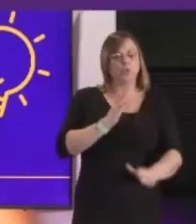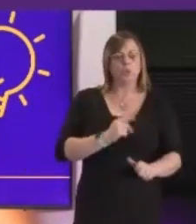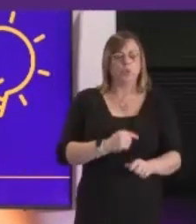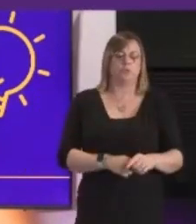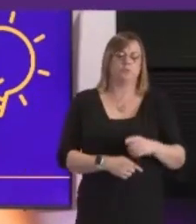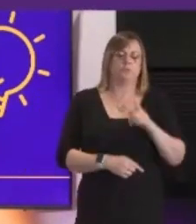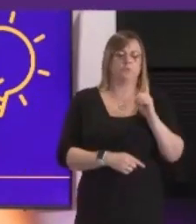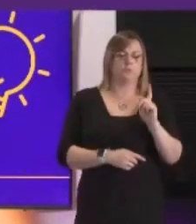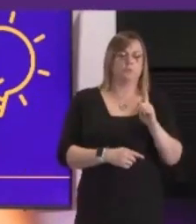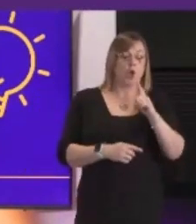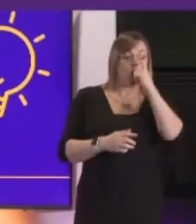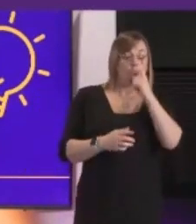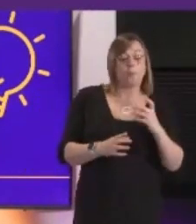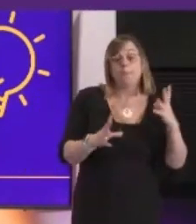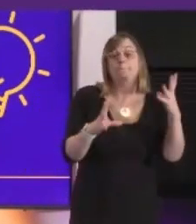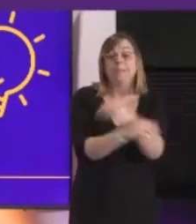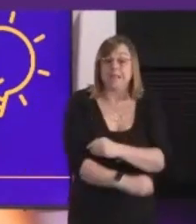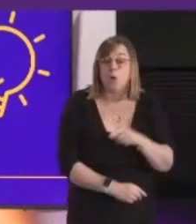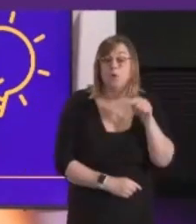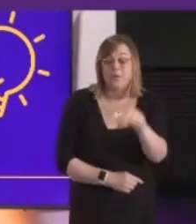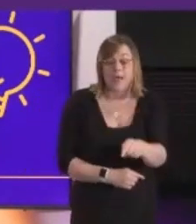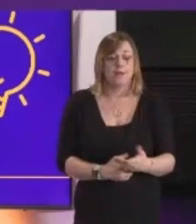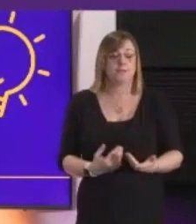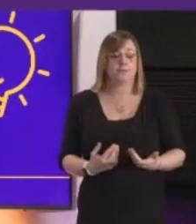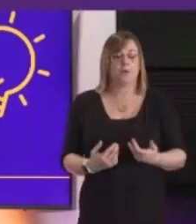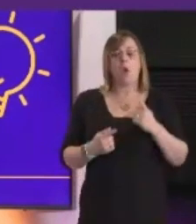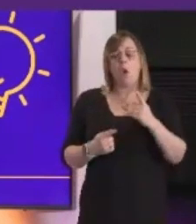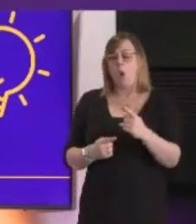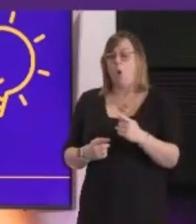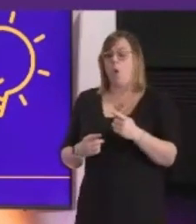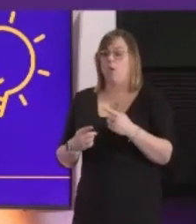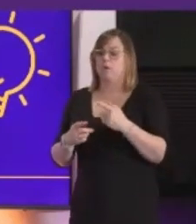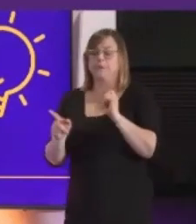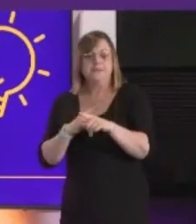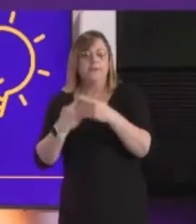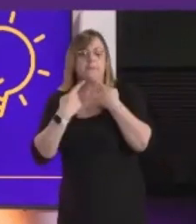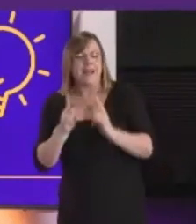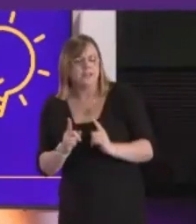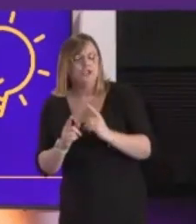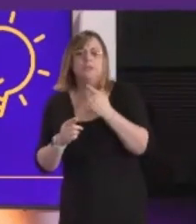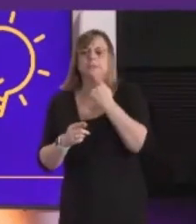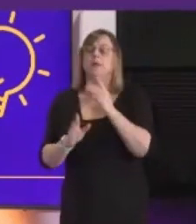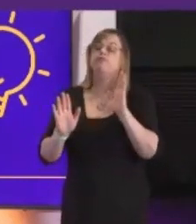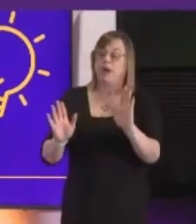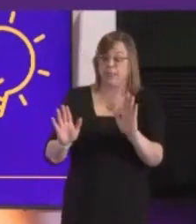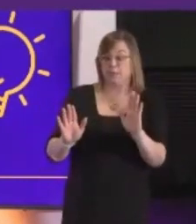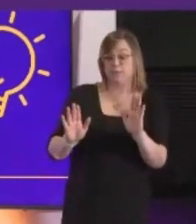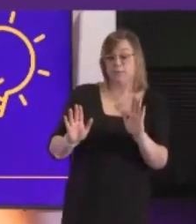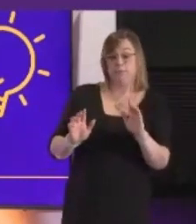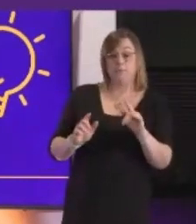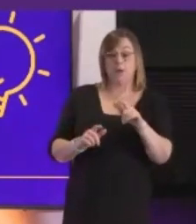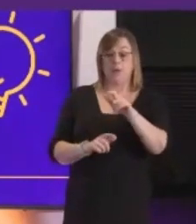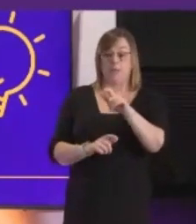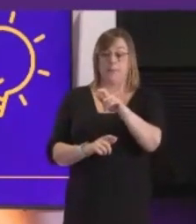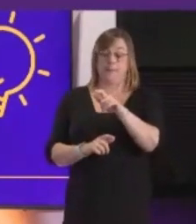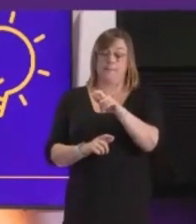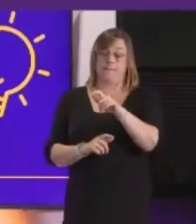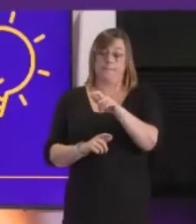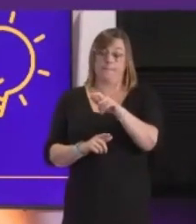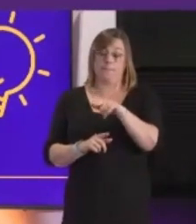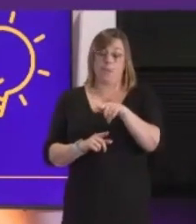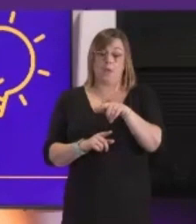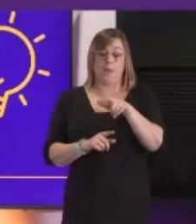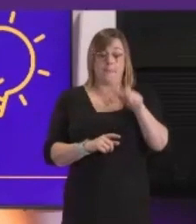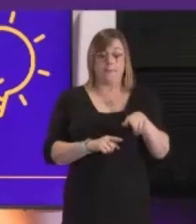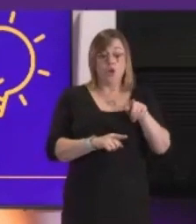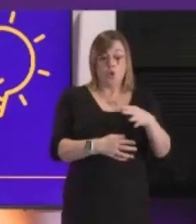here's what you could be missing out on. Or we use credible messengers, and we say, well, look, here's what people that you